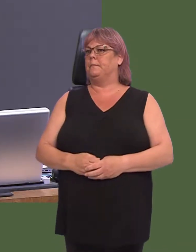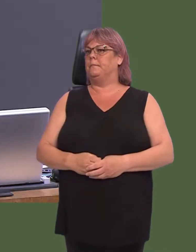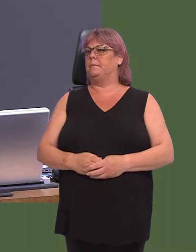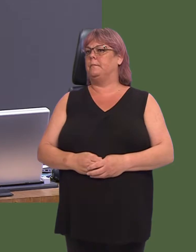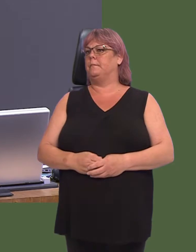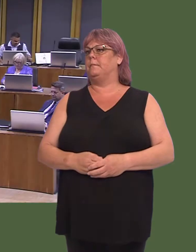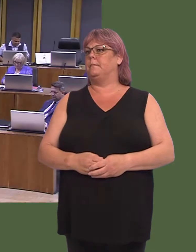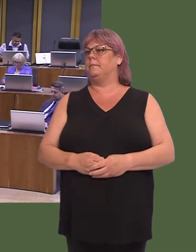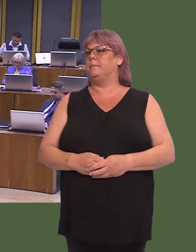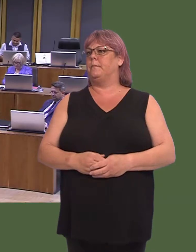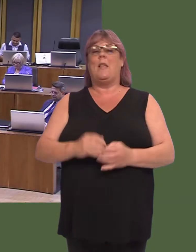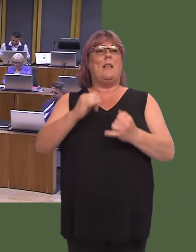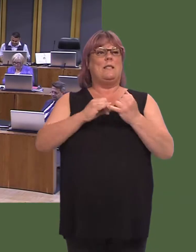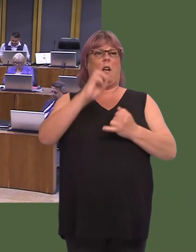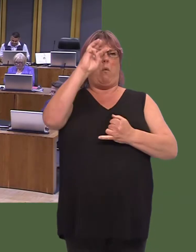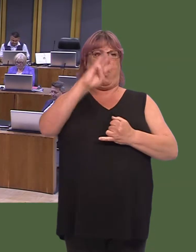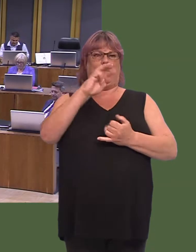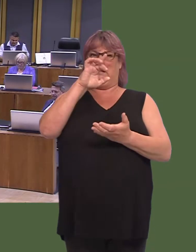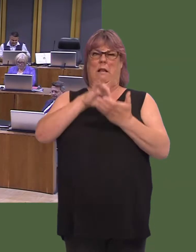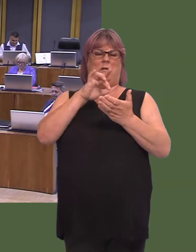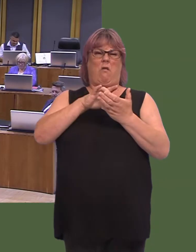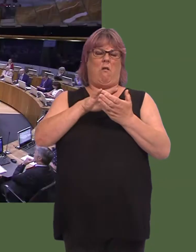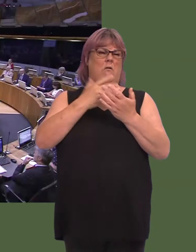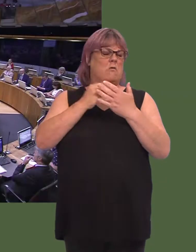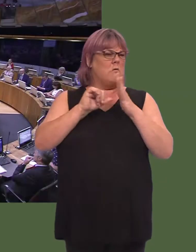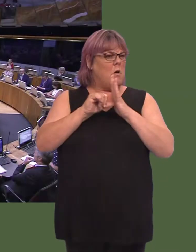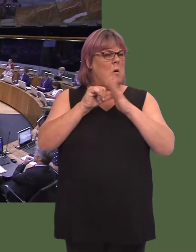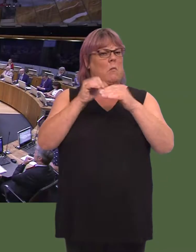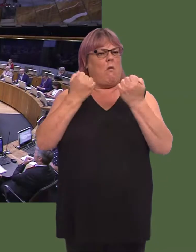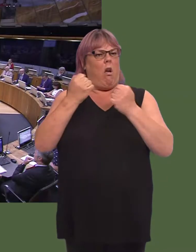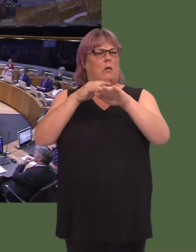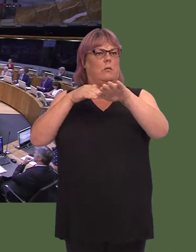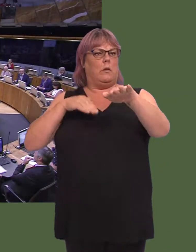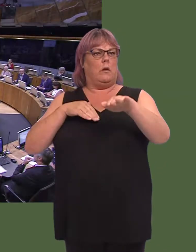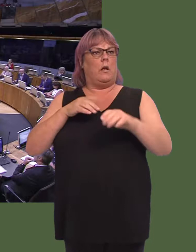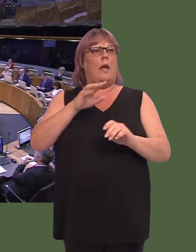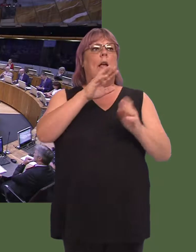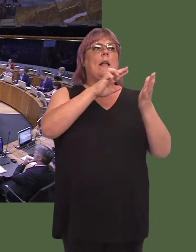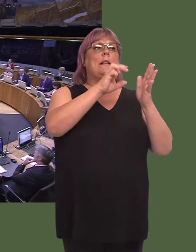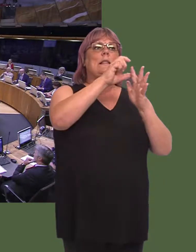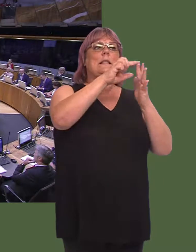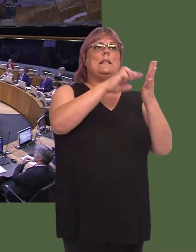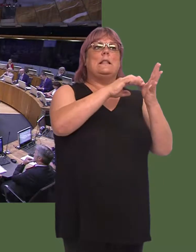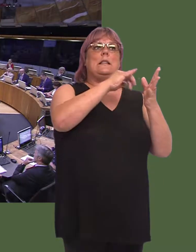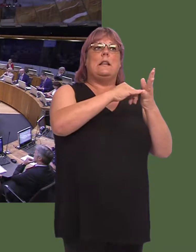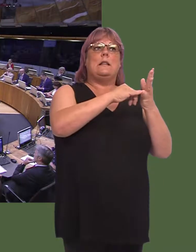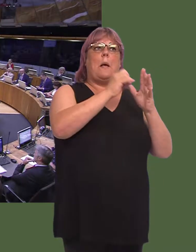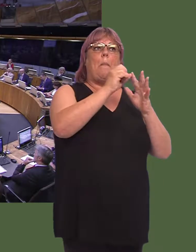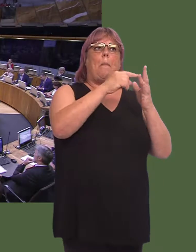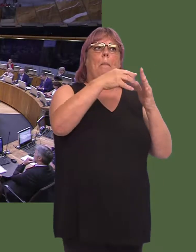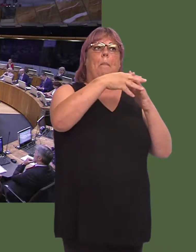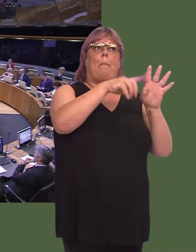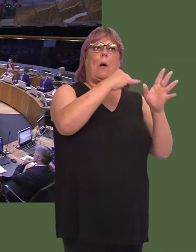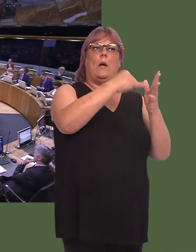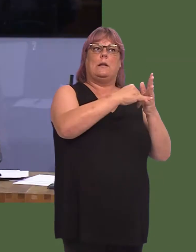Thank you, Presiding Officer. Congestion straddles the whole of South Wales Central. Just a distance from this chamber, the village of Dinas Powys